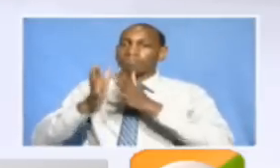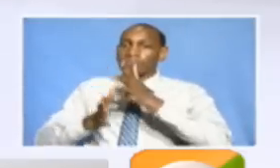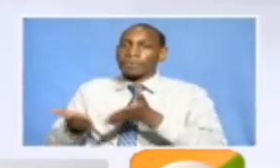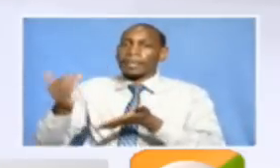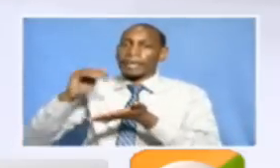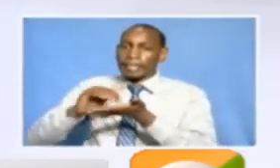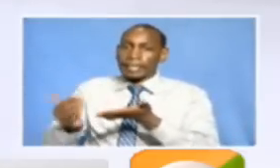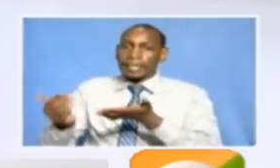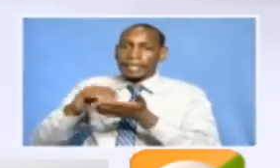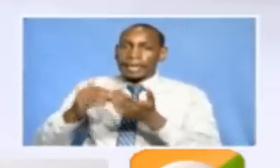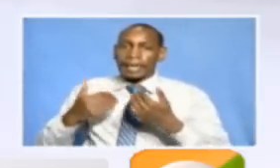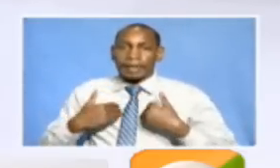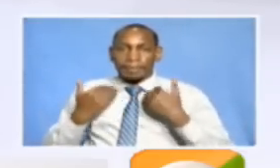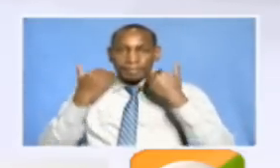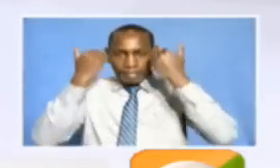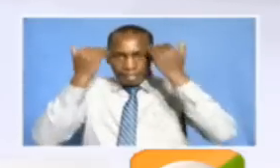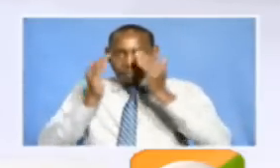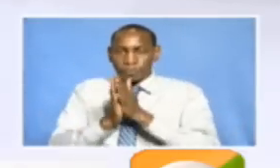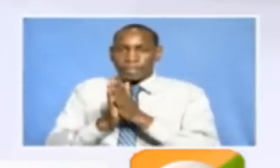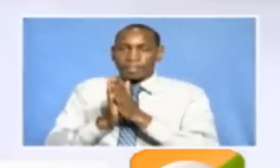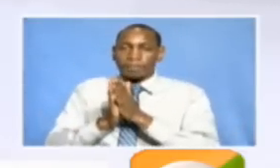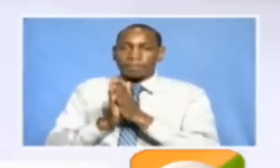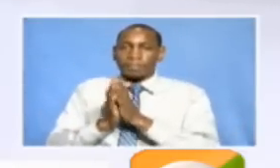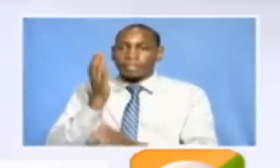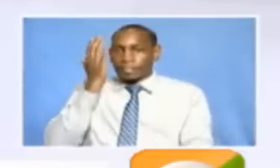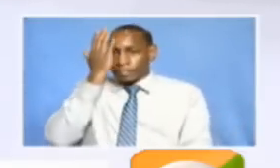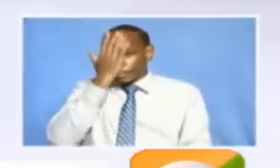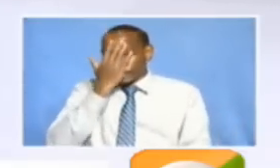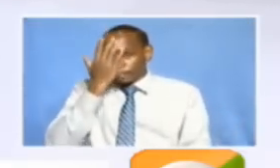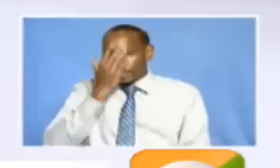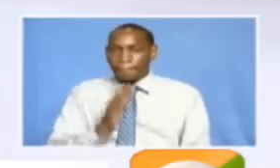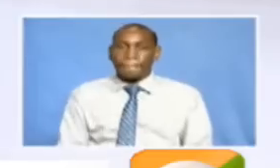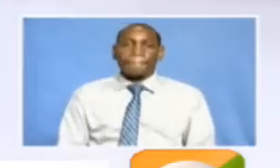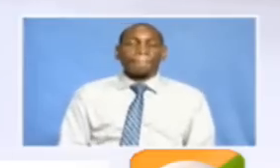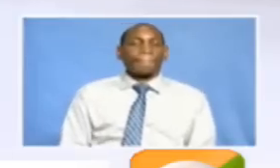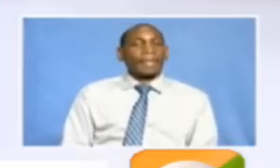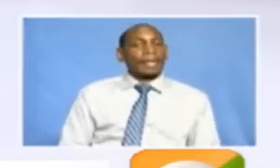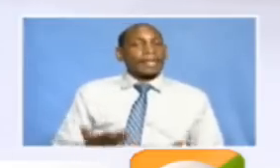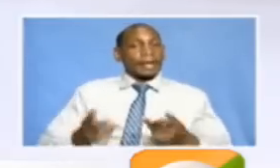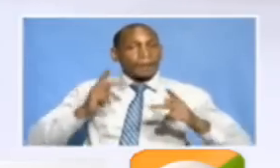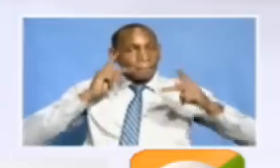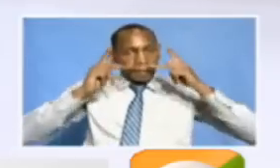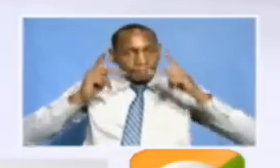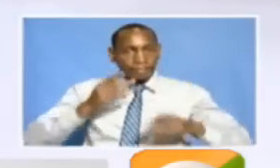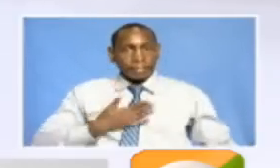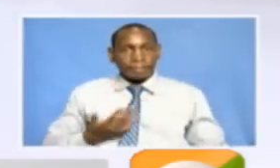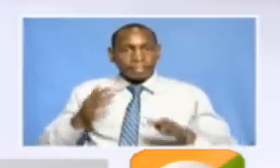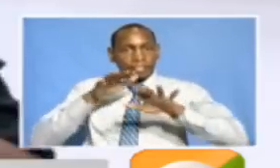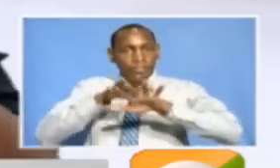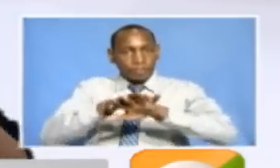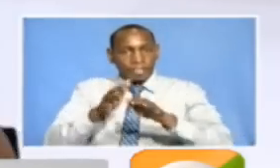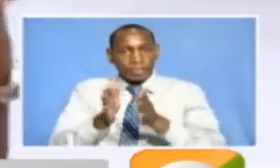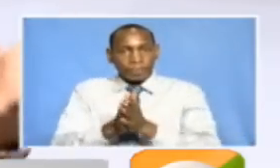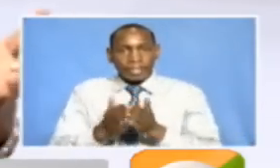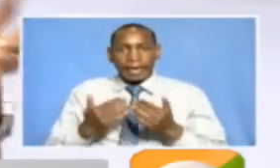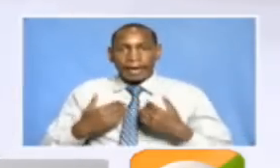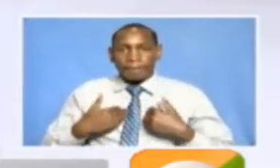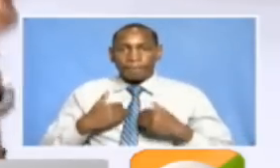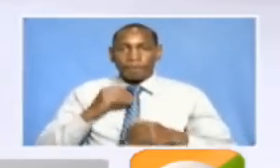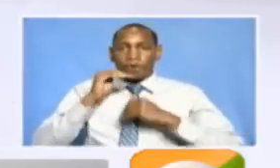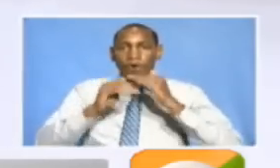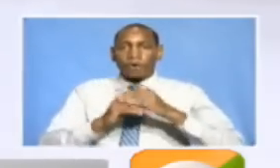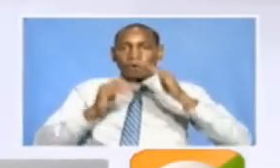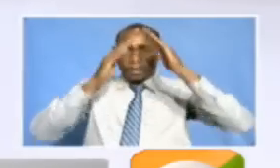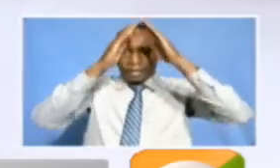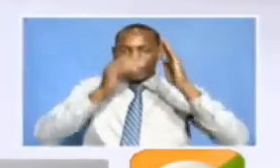stigma and humiliation. And then that, in my view, would go very well with housing all the experts